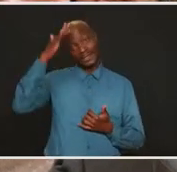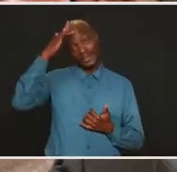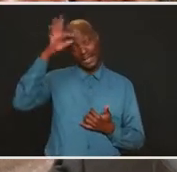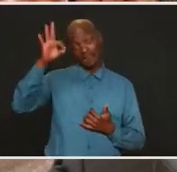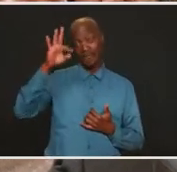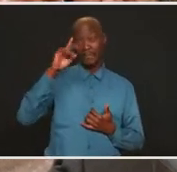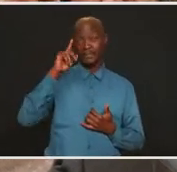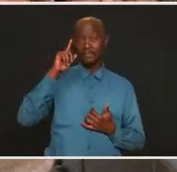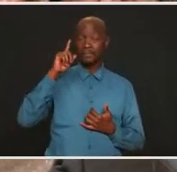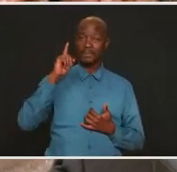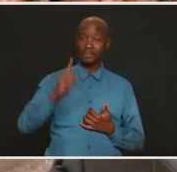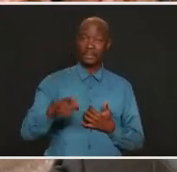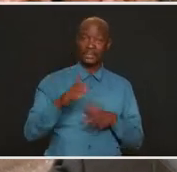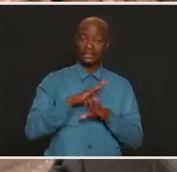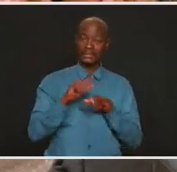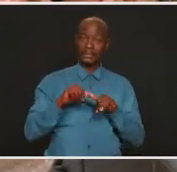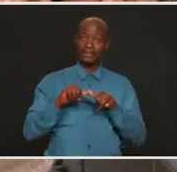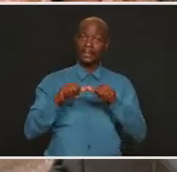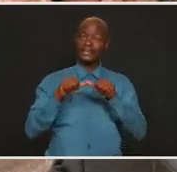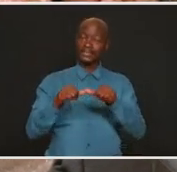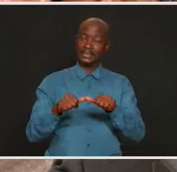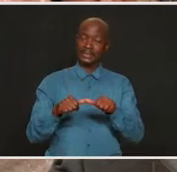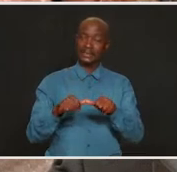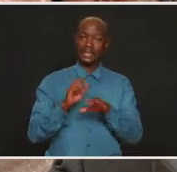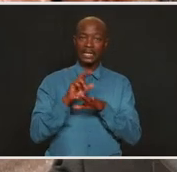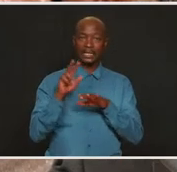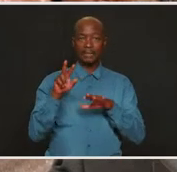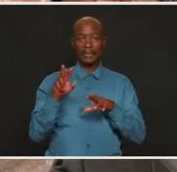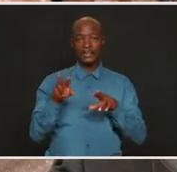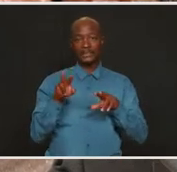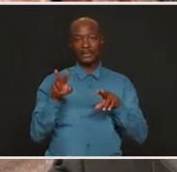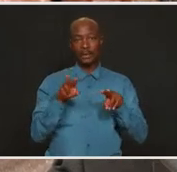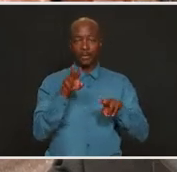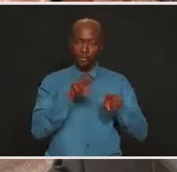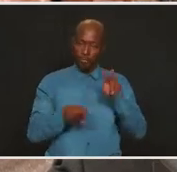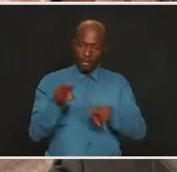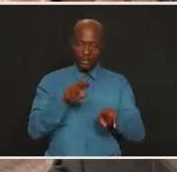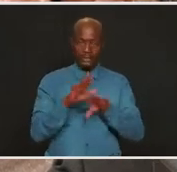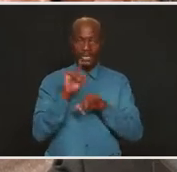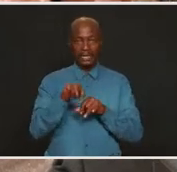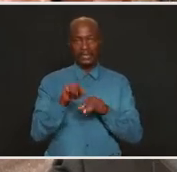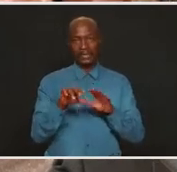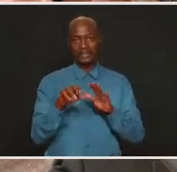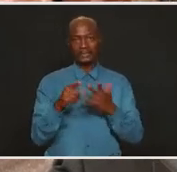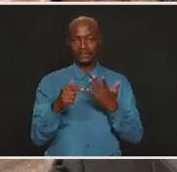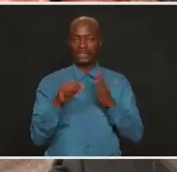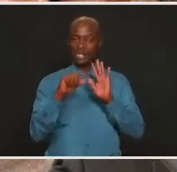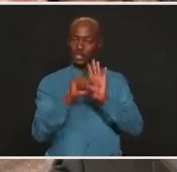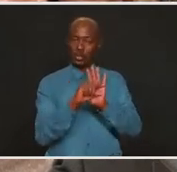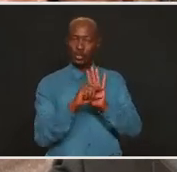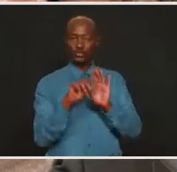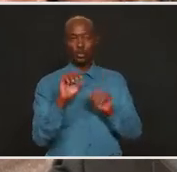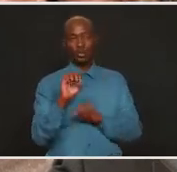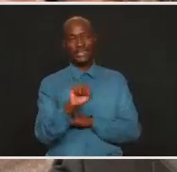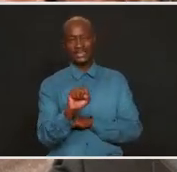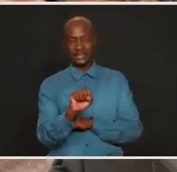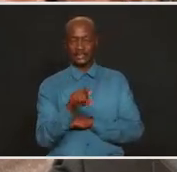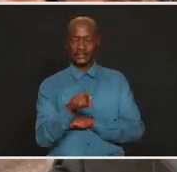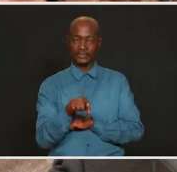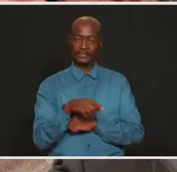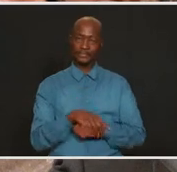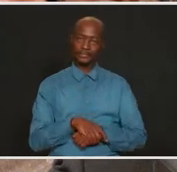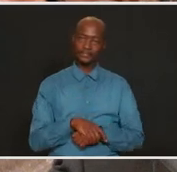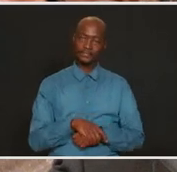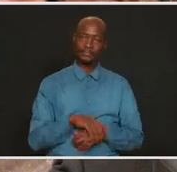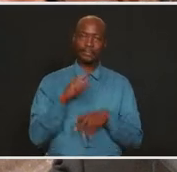must must maintain and must monitor that um a section and then in terms of section